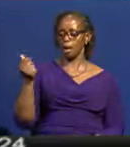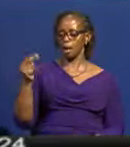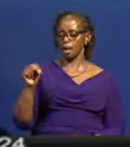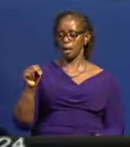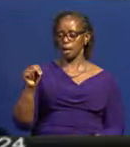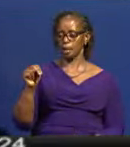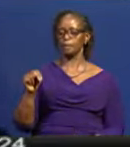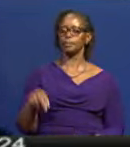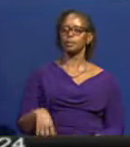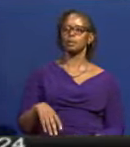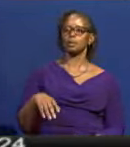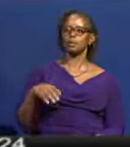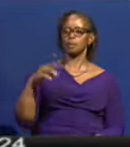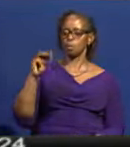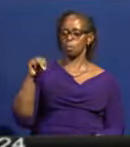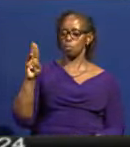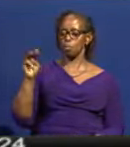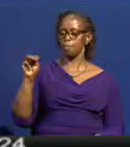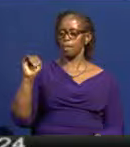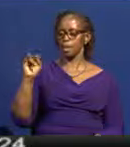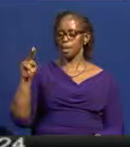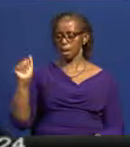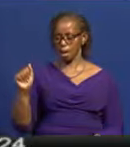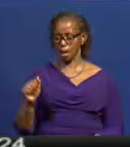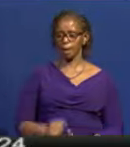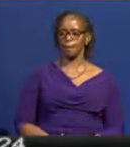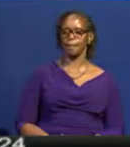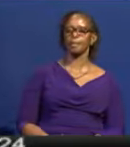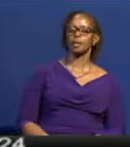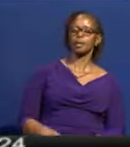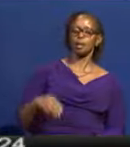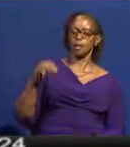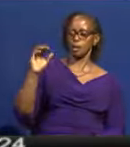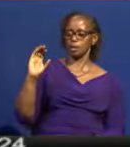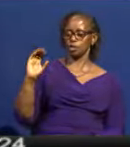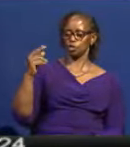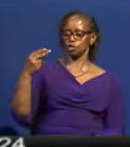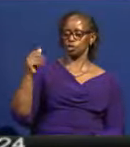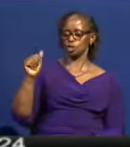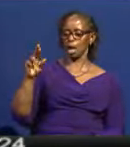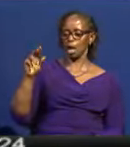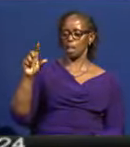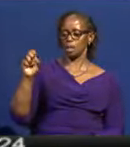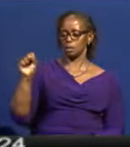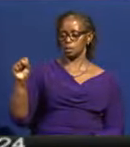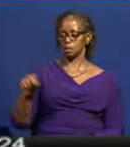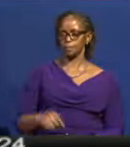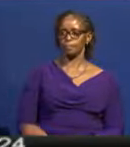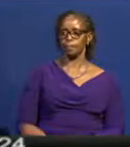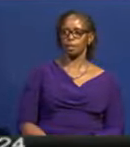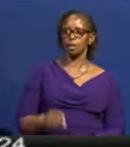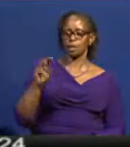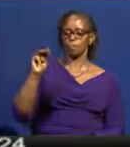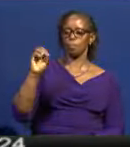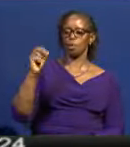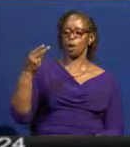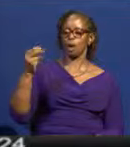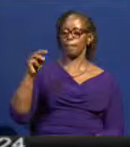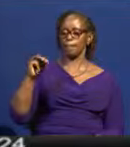Yusuf. Mumina Bonaya. Charles Gimose. Mohamed Tubi.